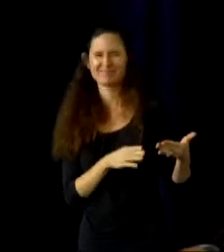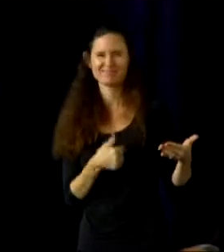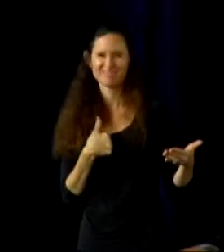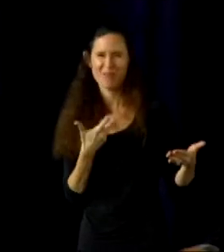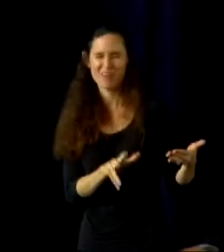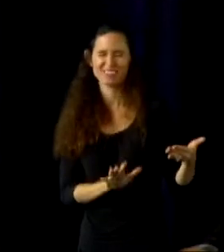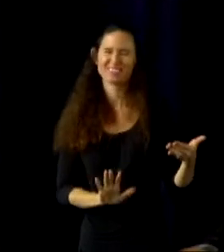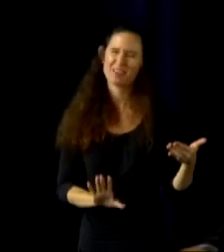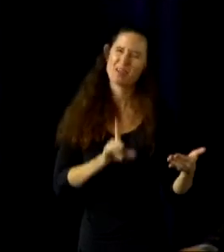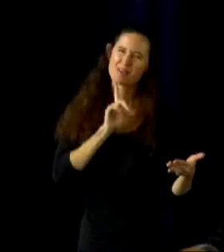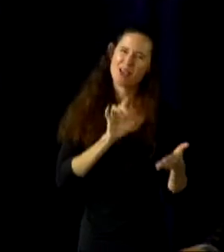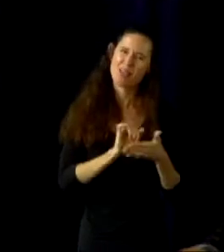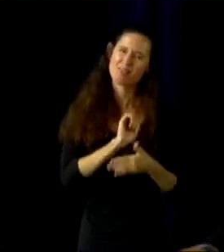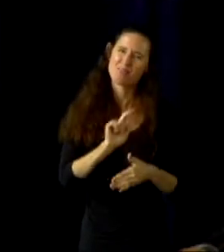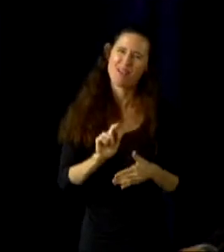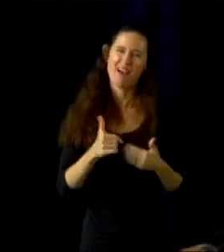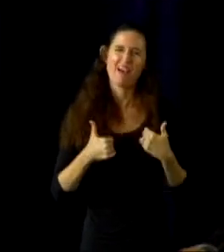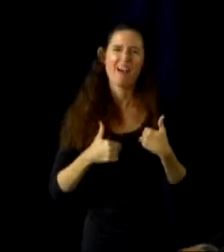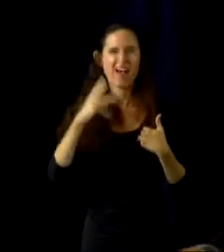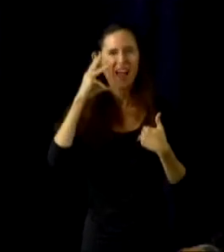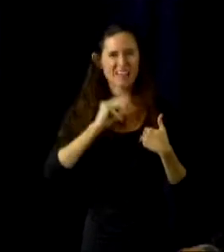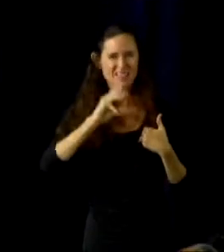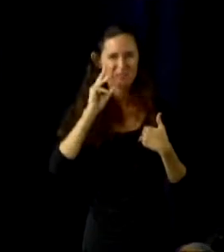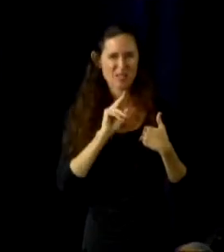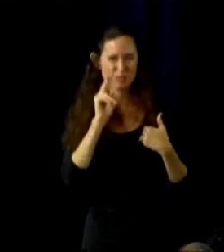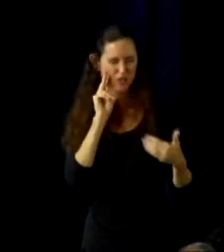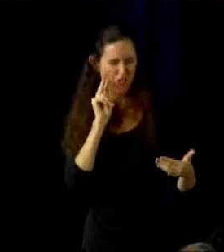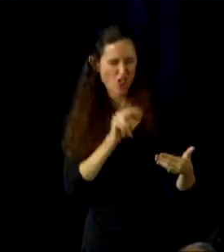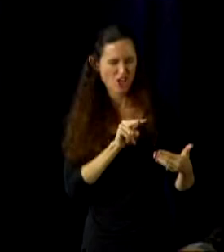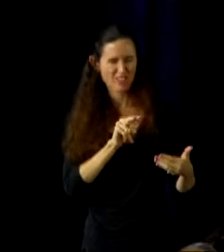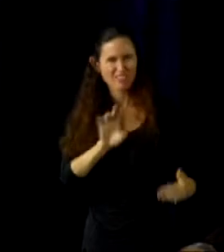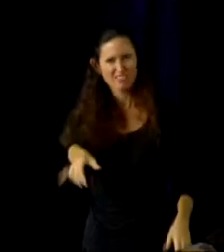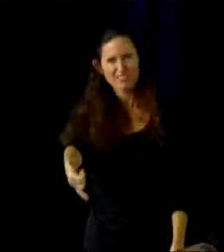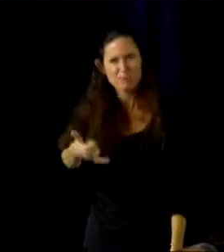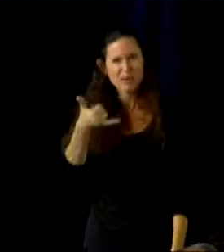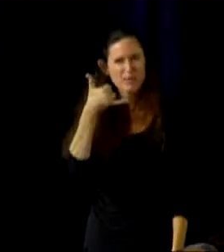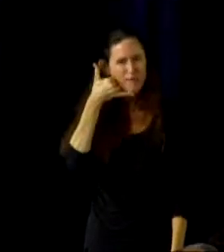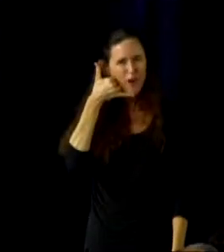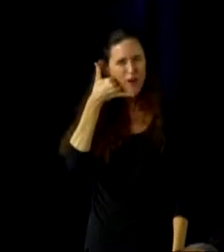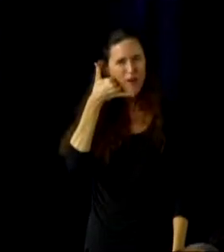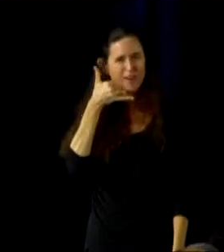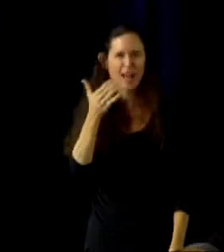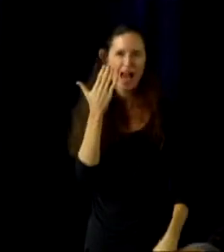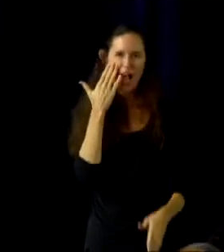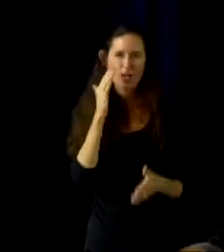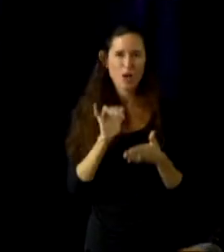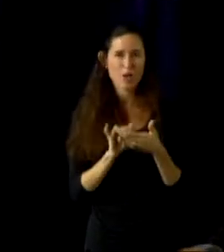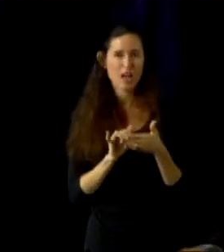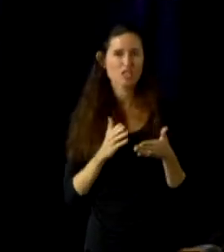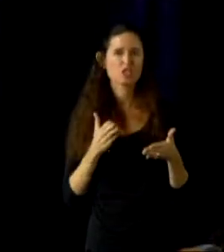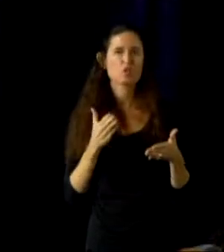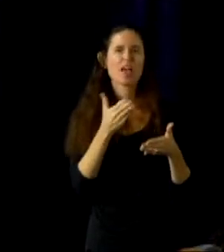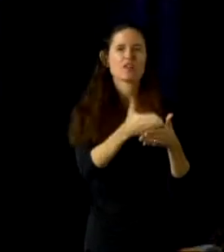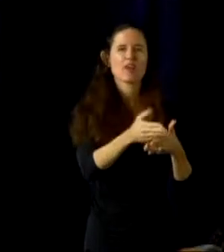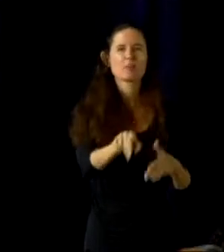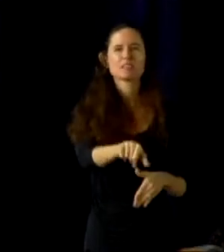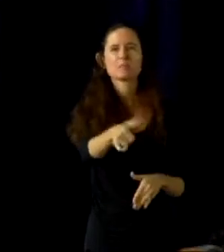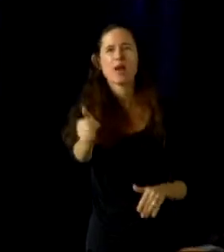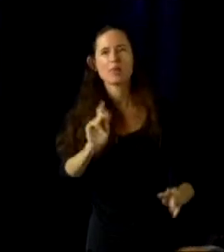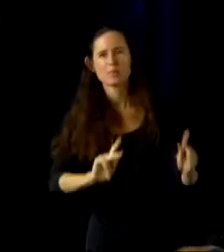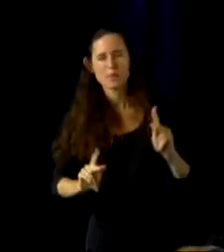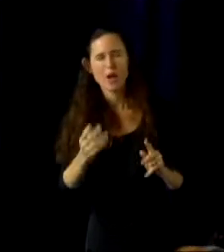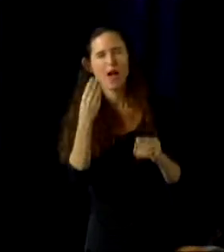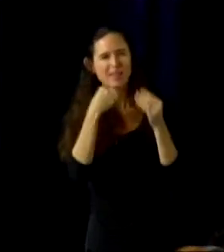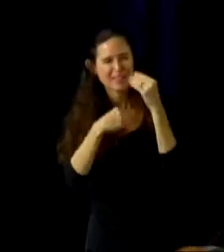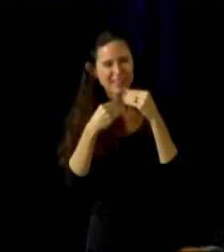I'm sure we've all had the experience when you see, you know, do I pick up the phone? But, and I know, John, you interrupted some other people's dinner to make that